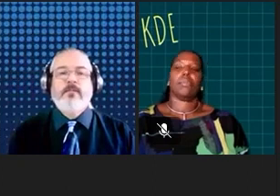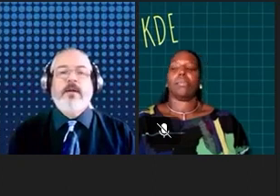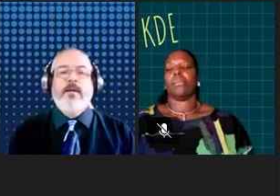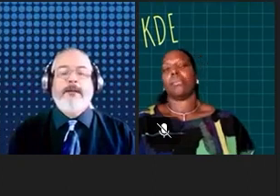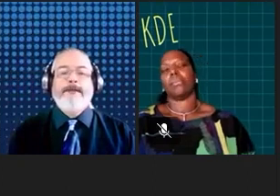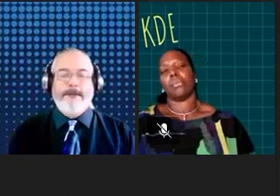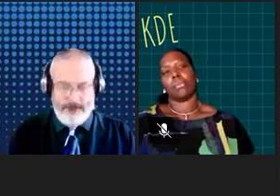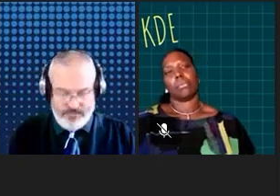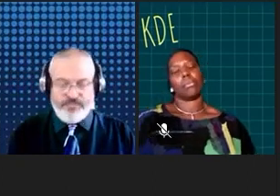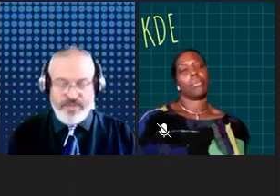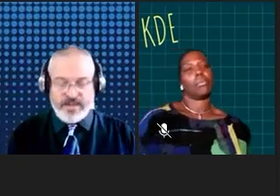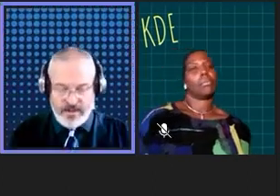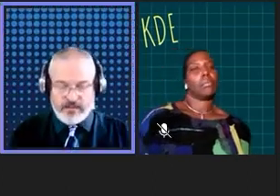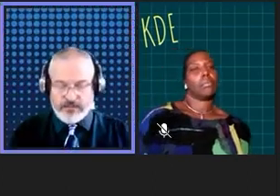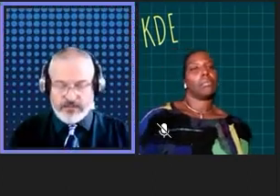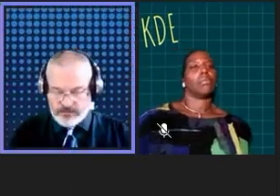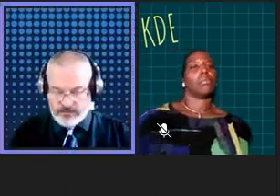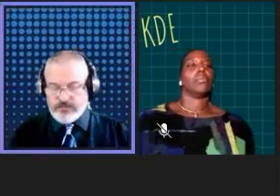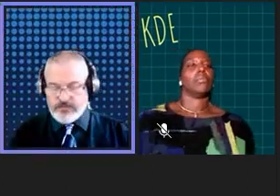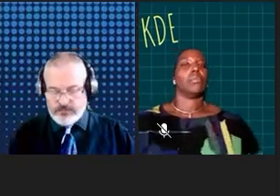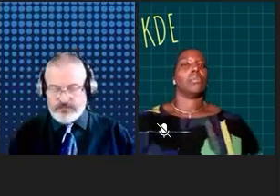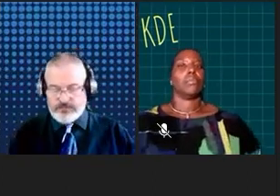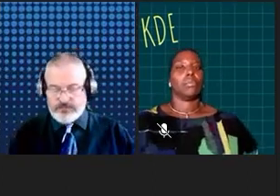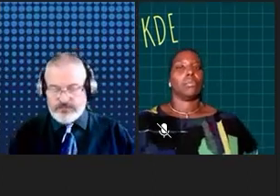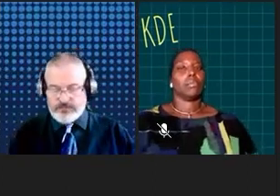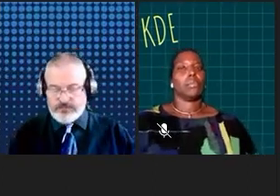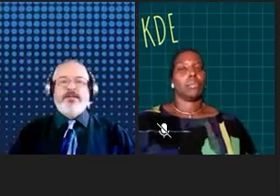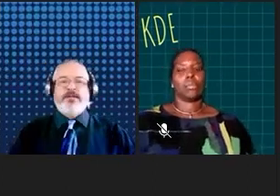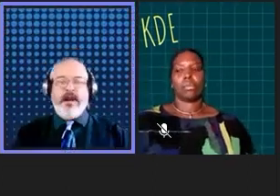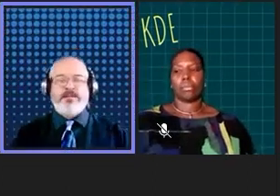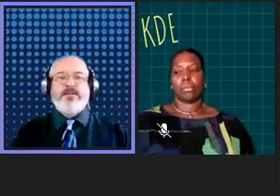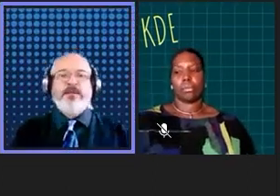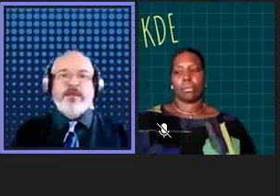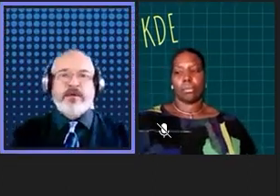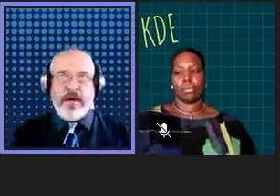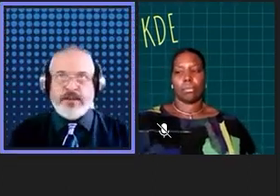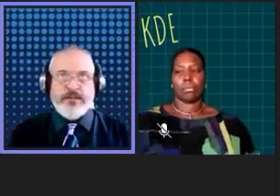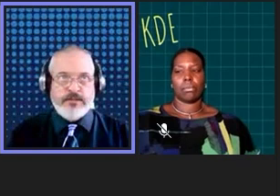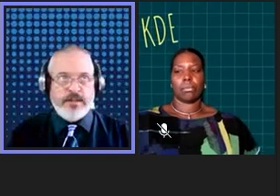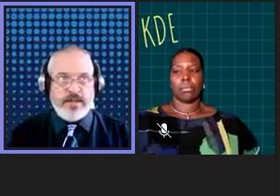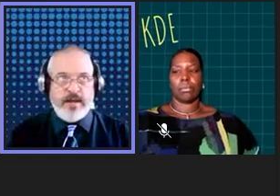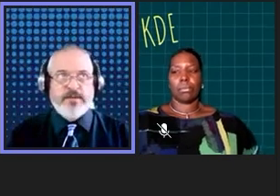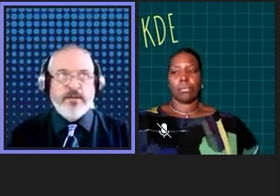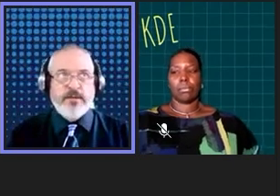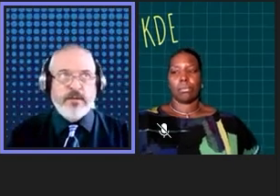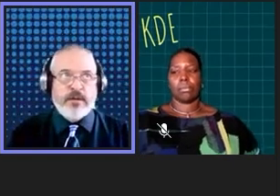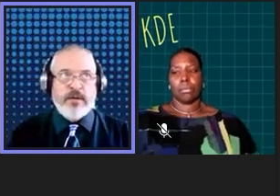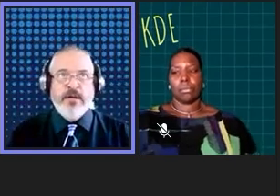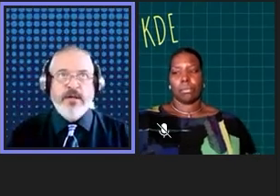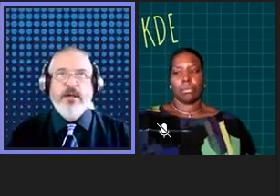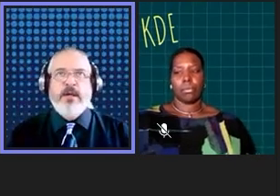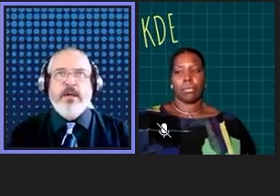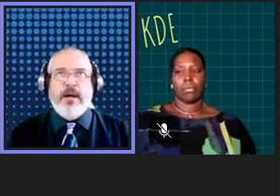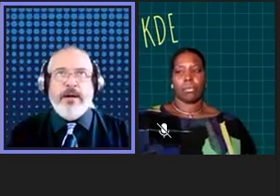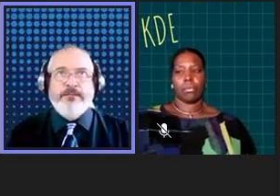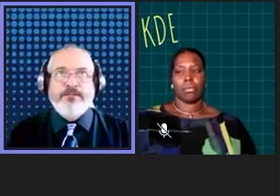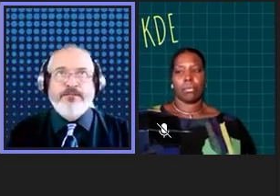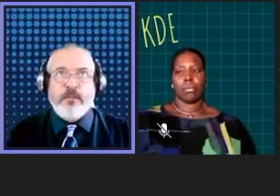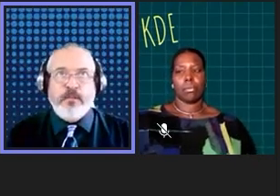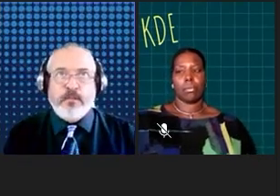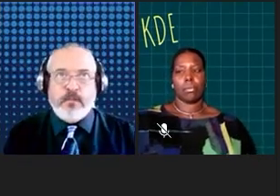sound That is like what we're saying? that is absolutely correct. That is absolutely correct.